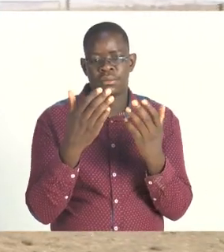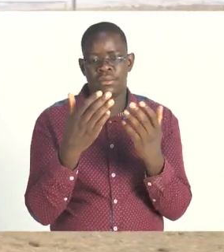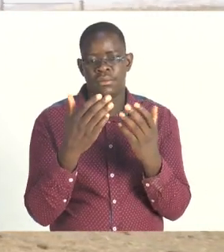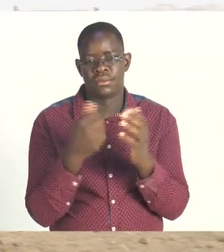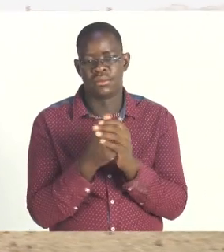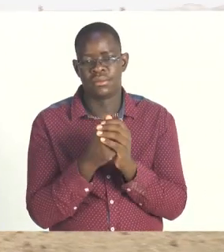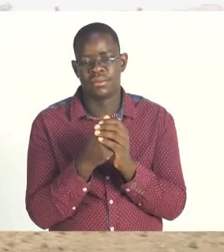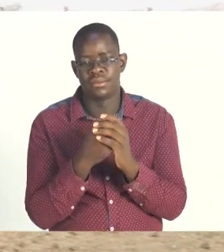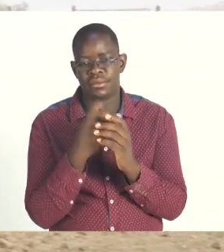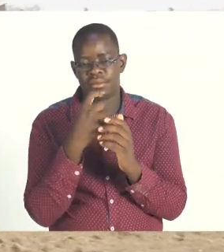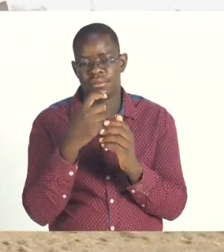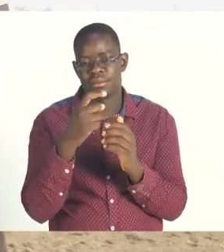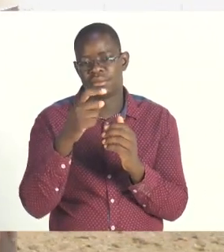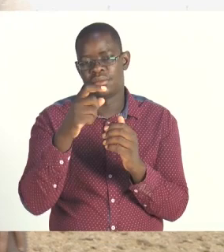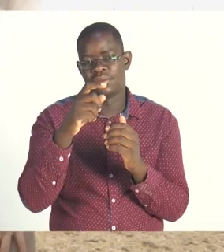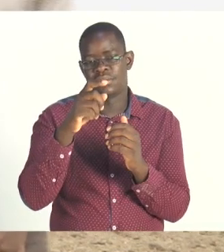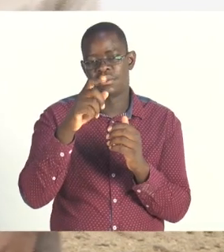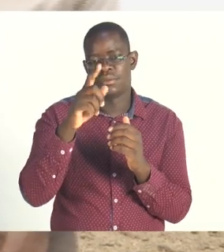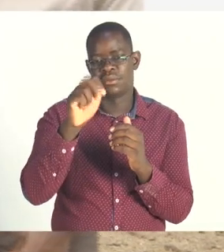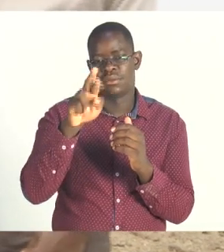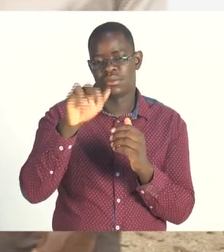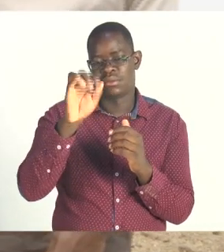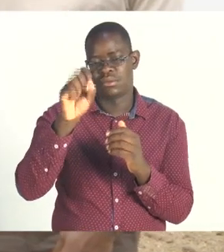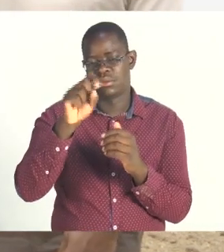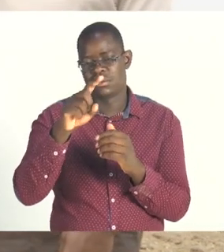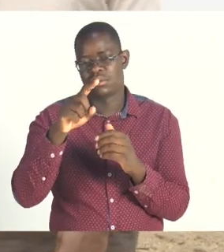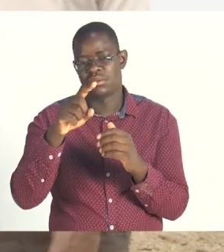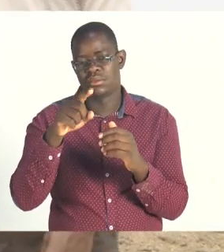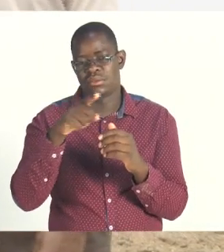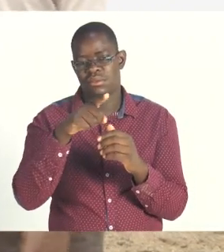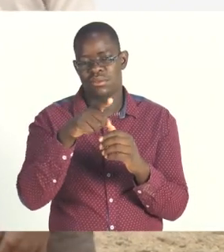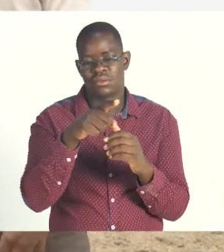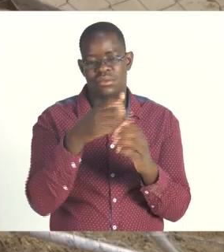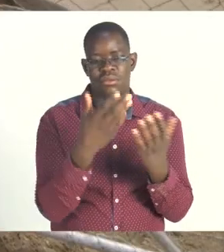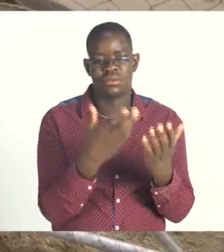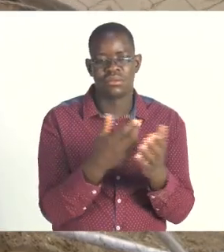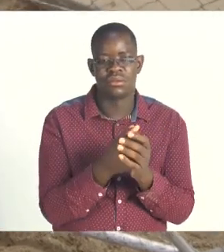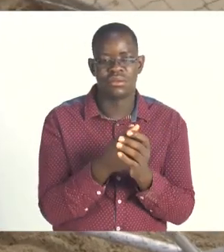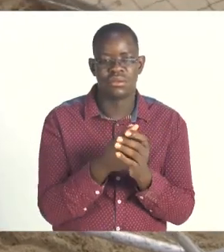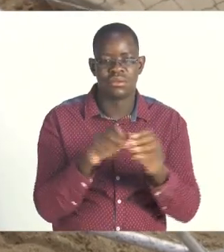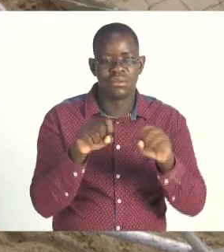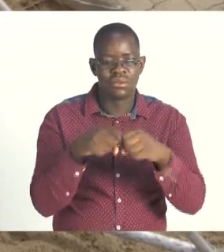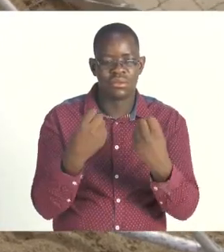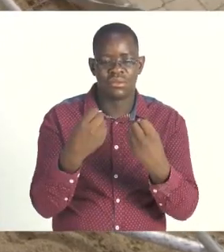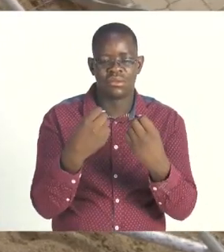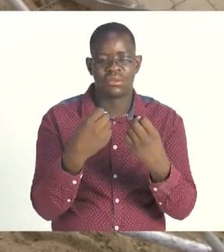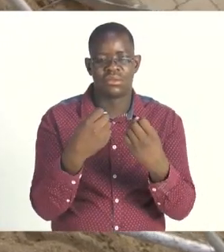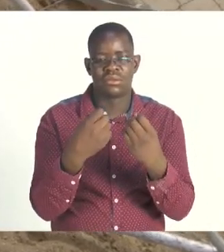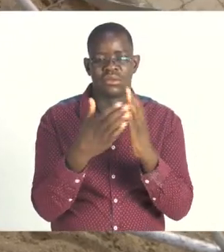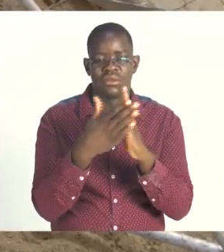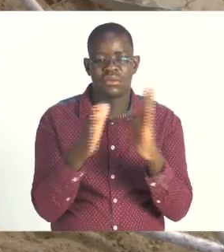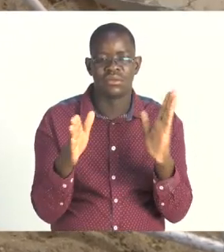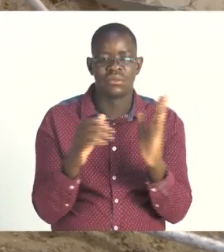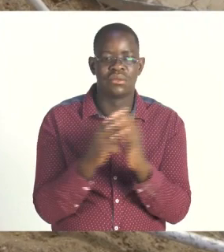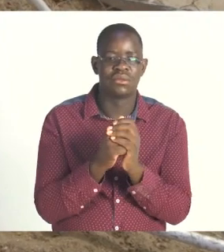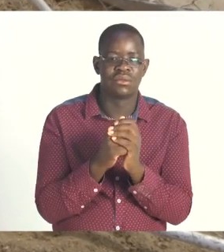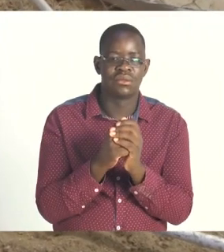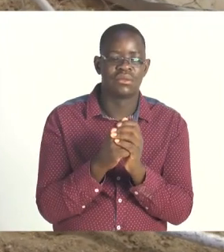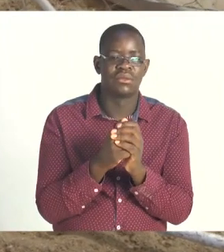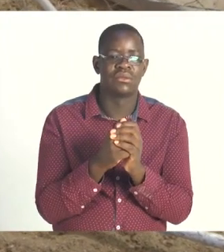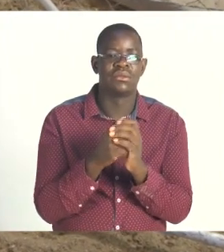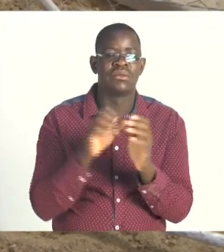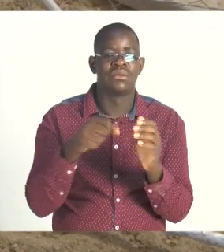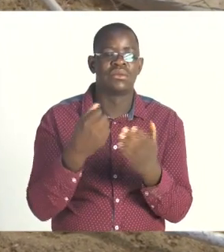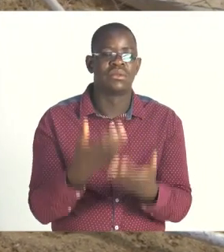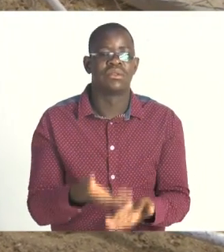Mr. Titus, Yes, John? that broken gate of yours, I'm quite good at fencing. I've often helped